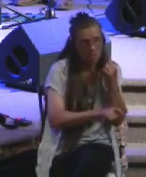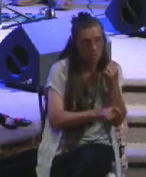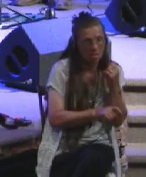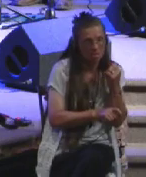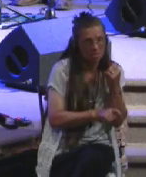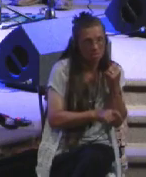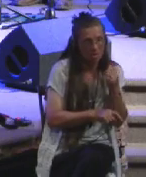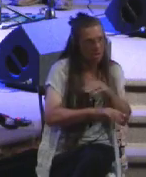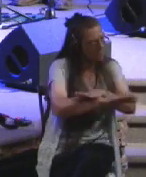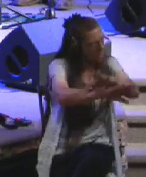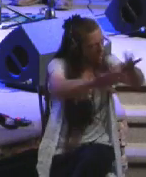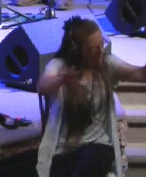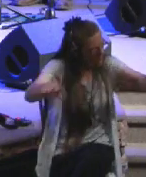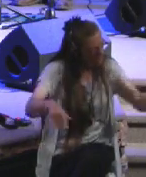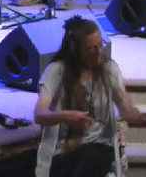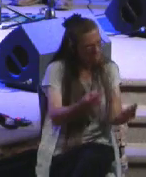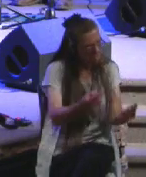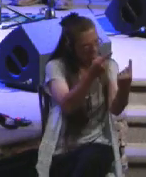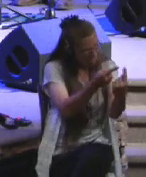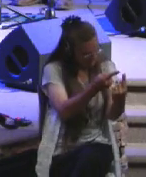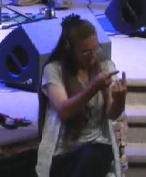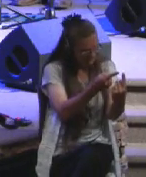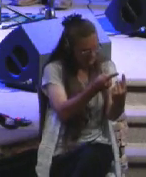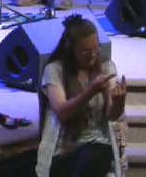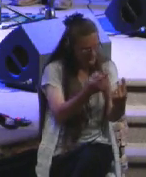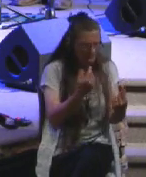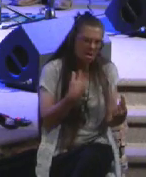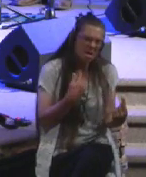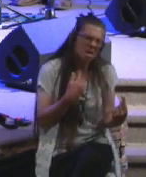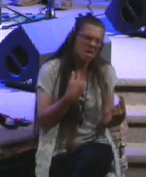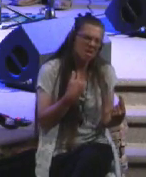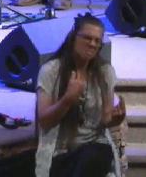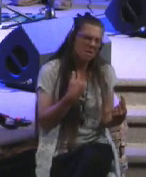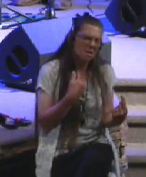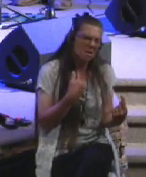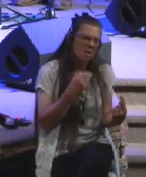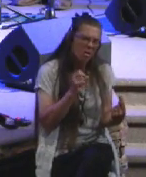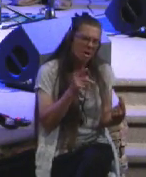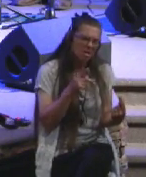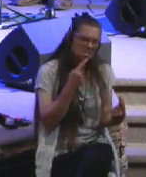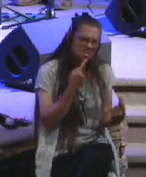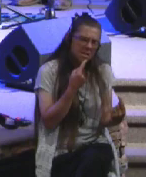But it all stems to that one point. Am I willing to say,